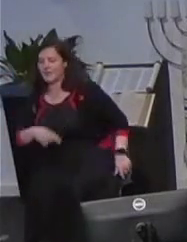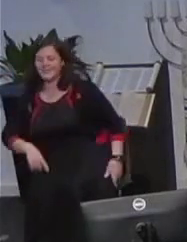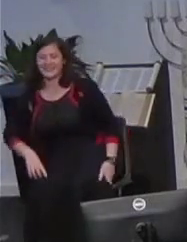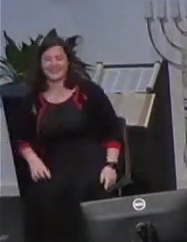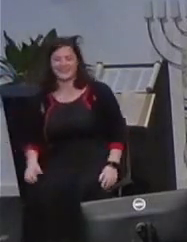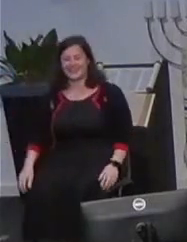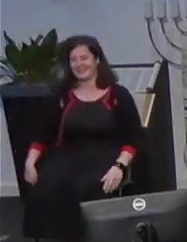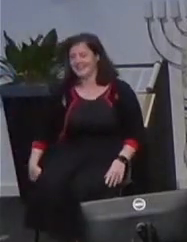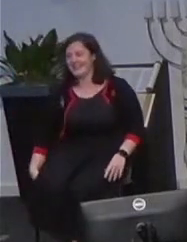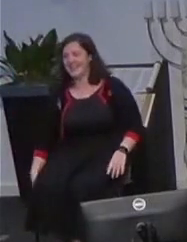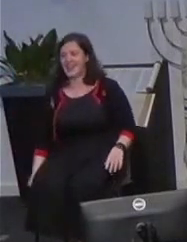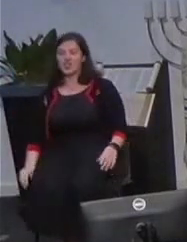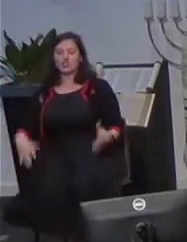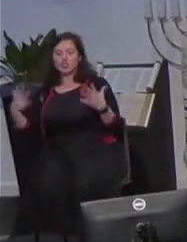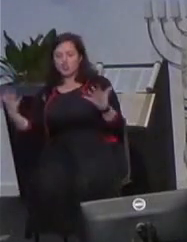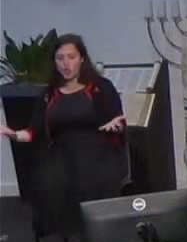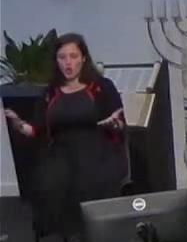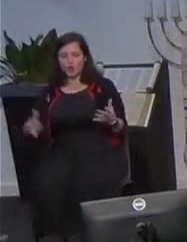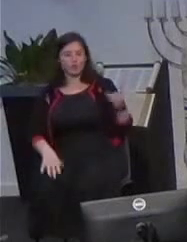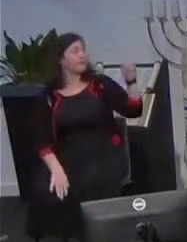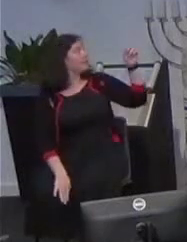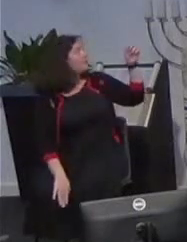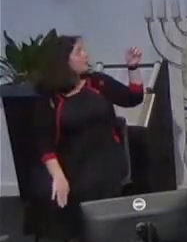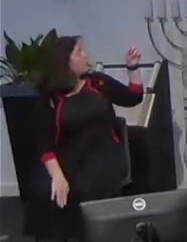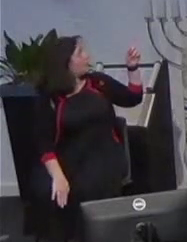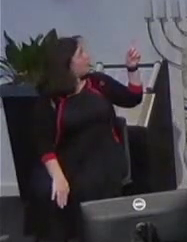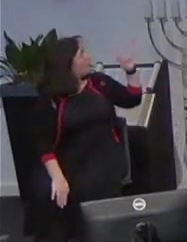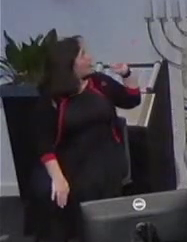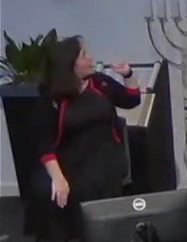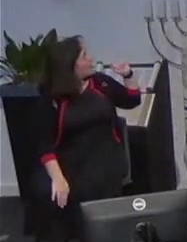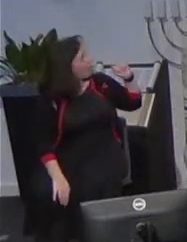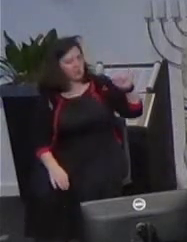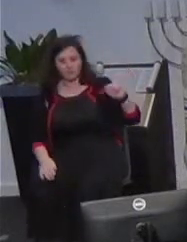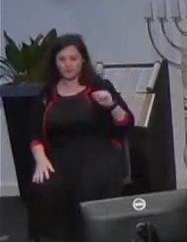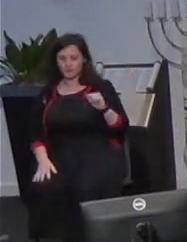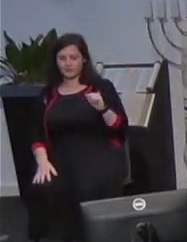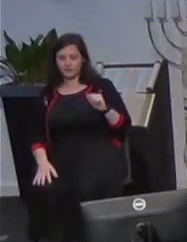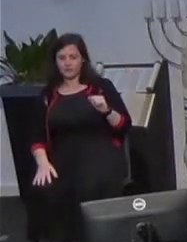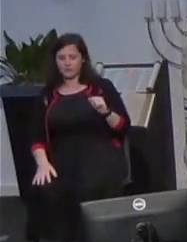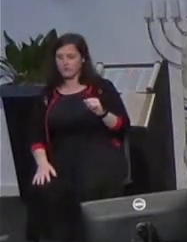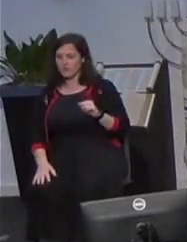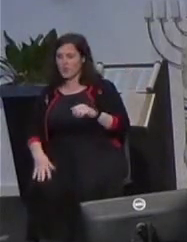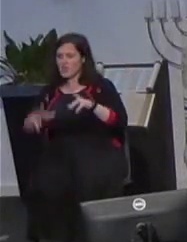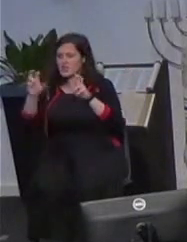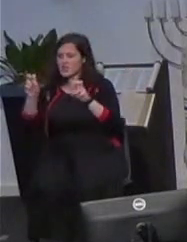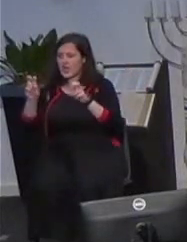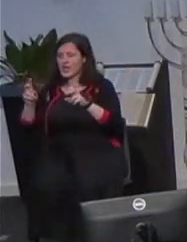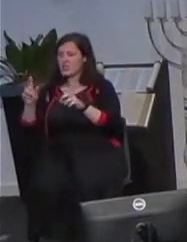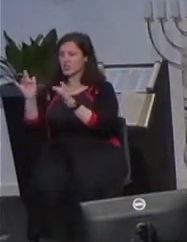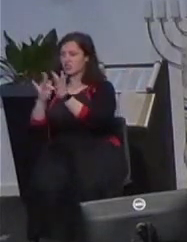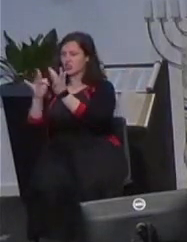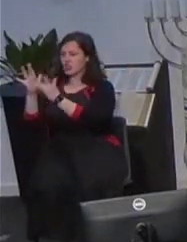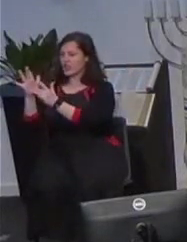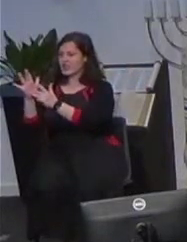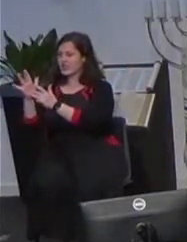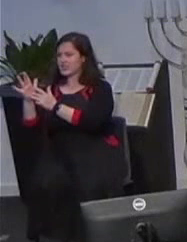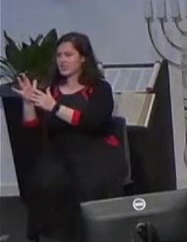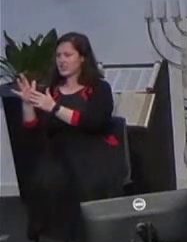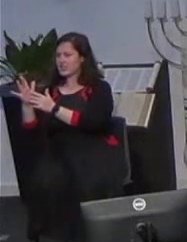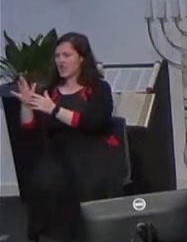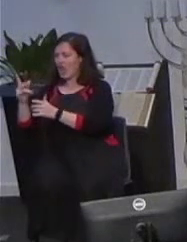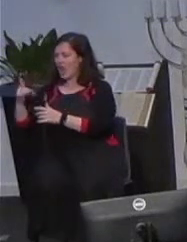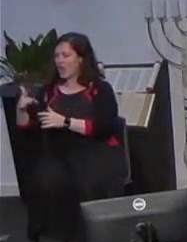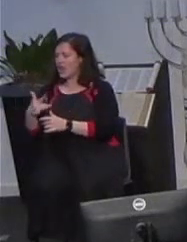Come to him, that living stone. Humans rejected him, but God chose him and values him